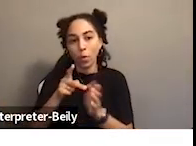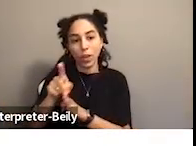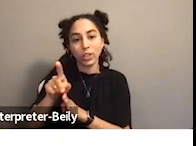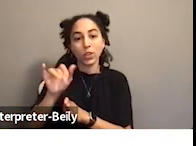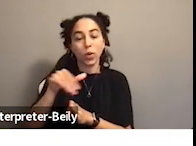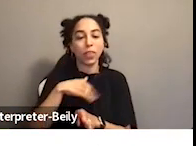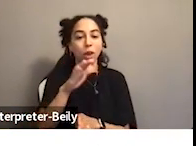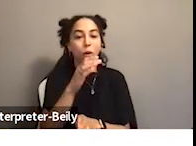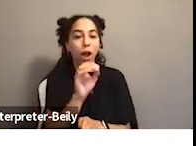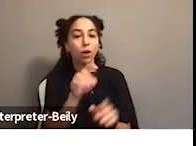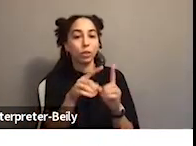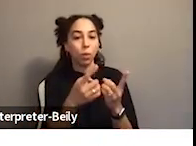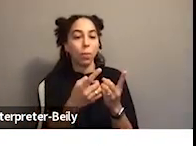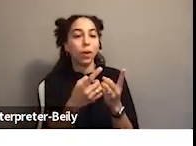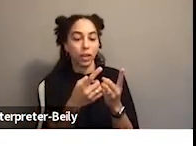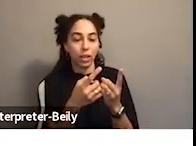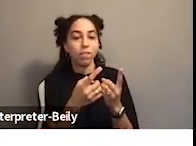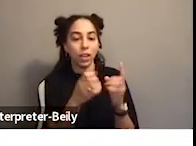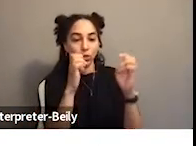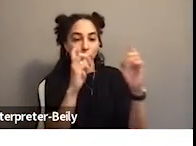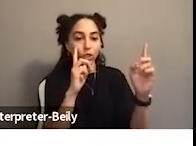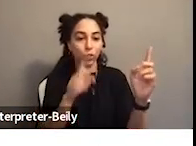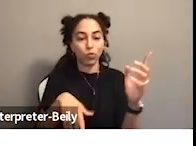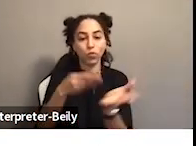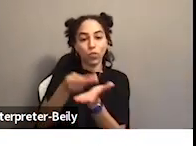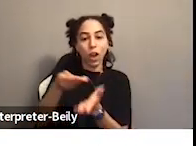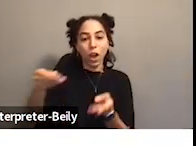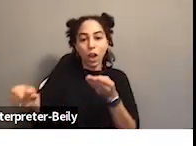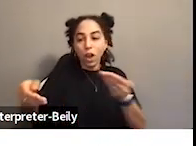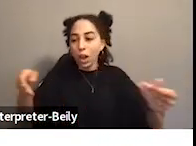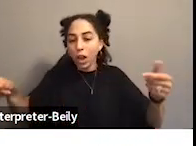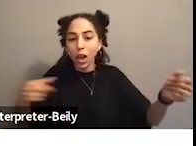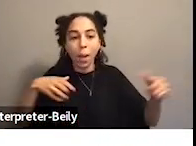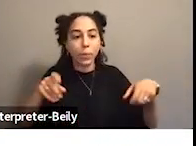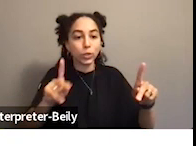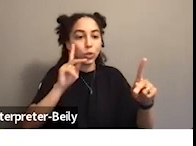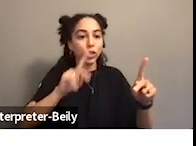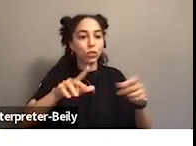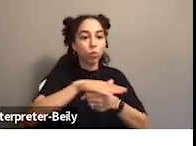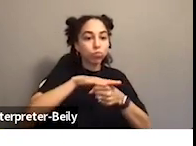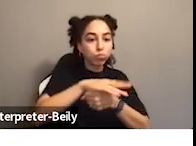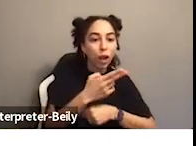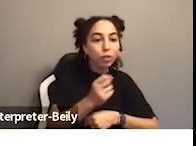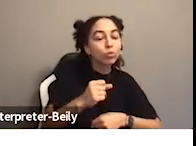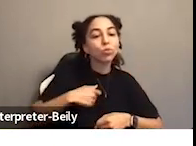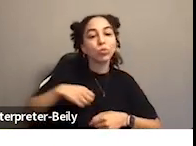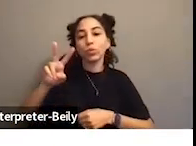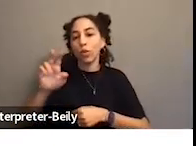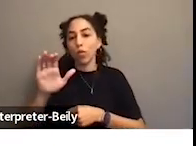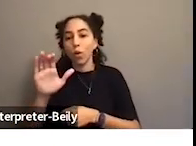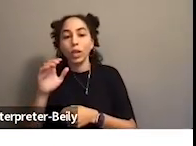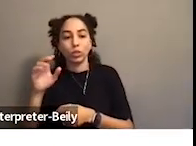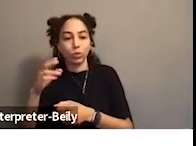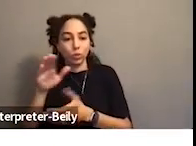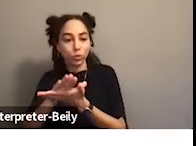Education to fund opportunities for local high schools, local vocational schools, to bring a DSP